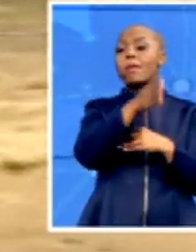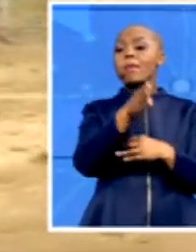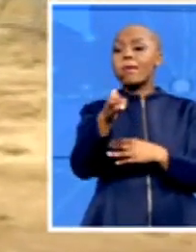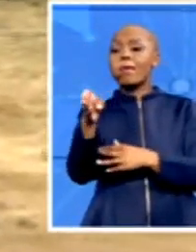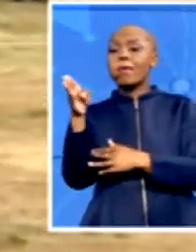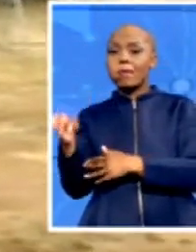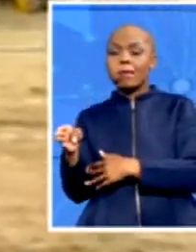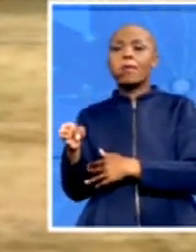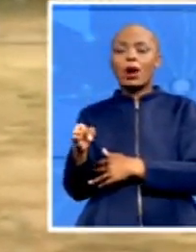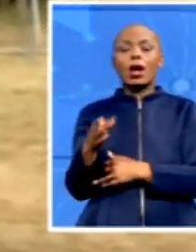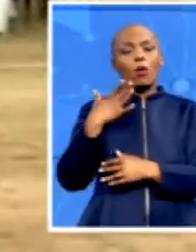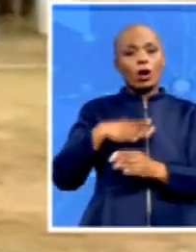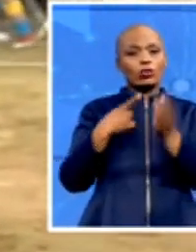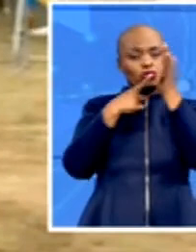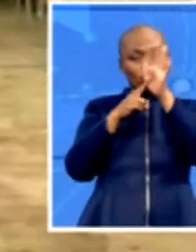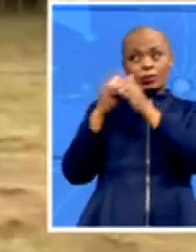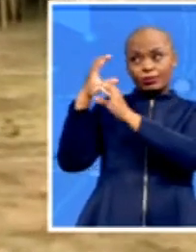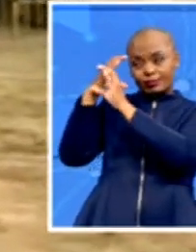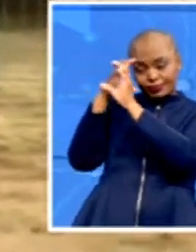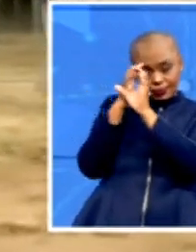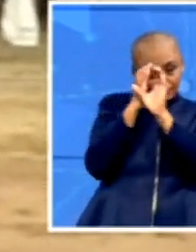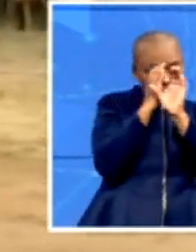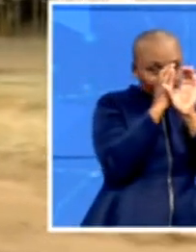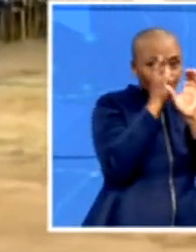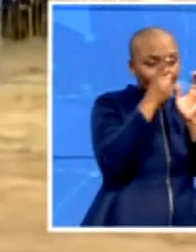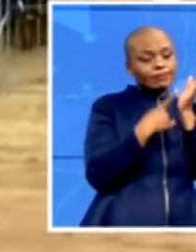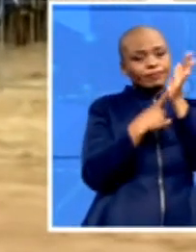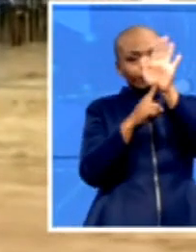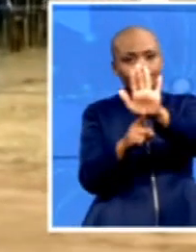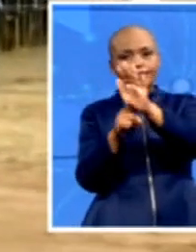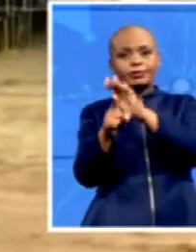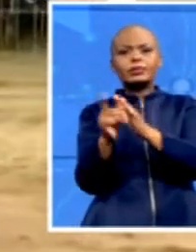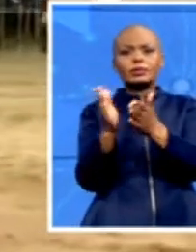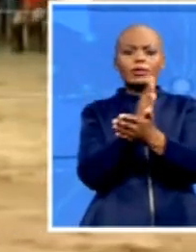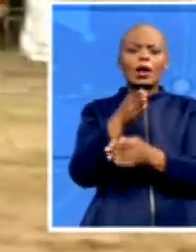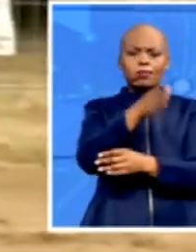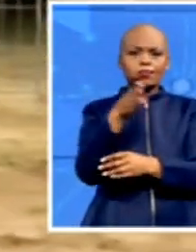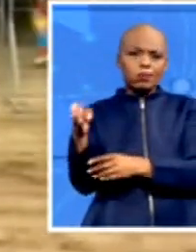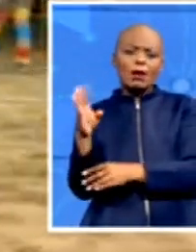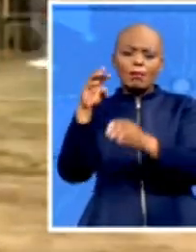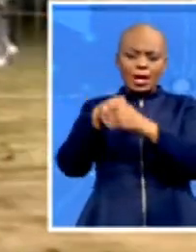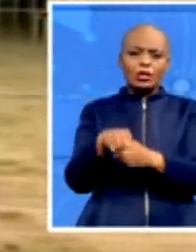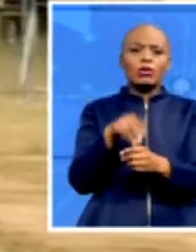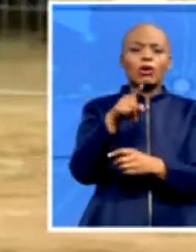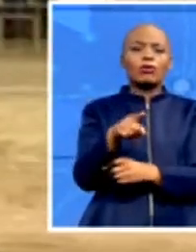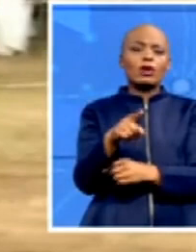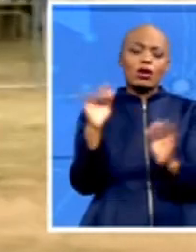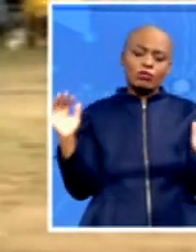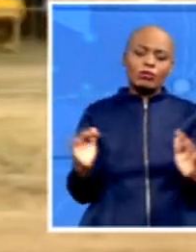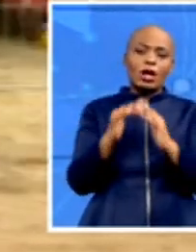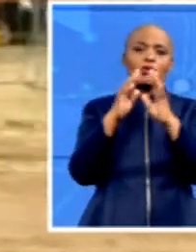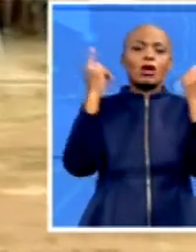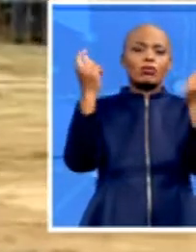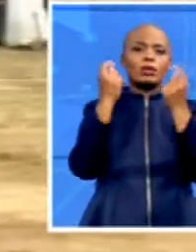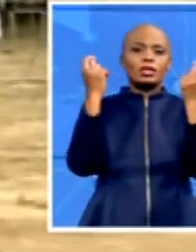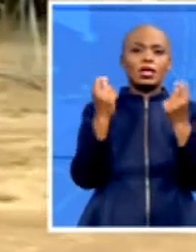who are here to be a part of the gathering is not just people of same race, but it's people of different